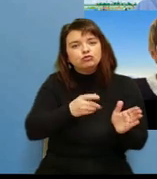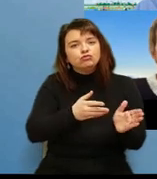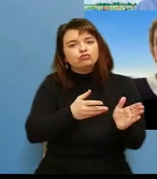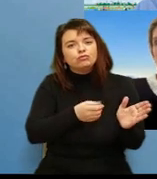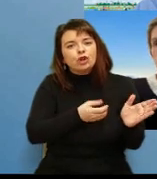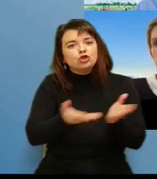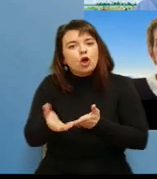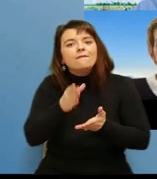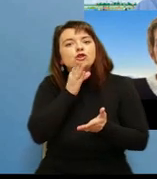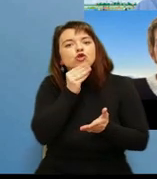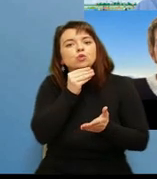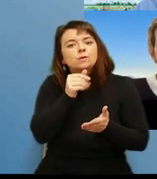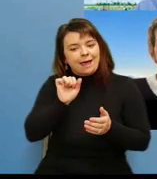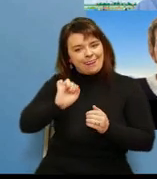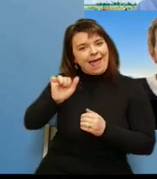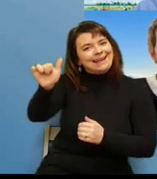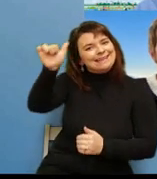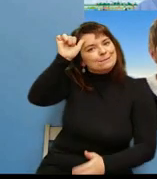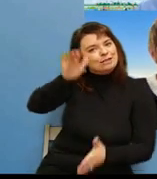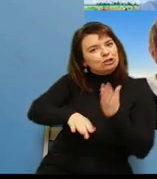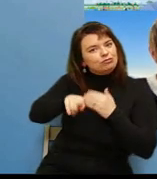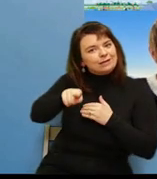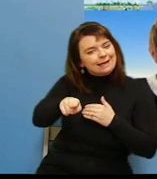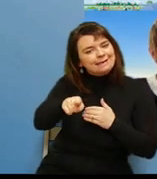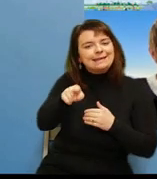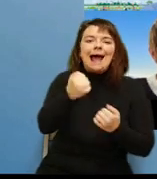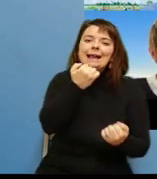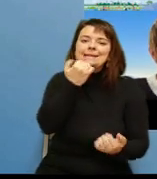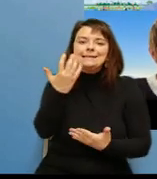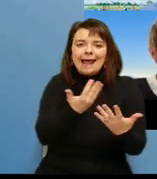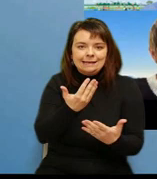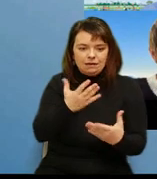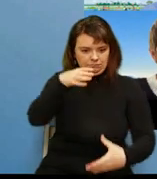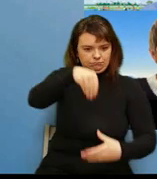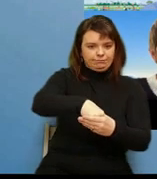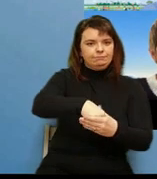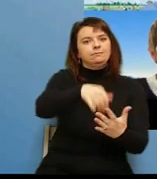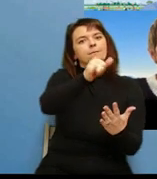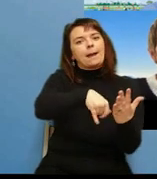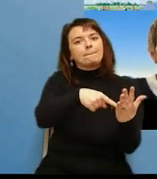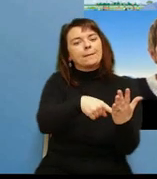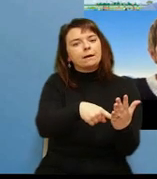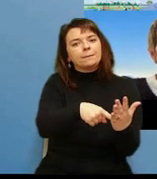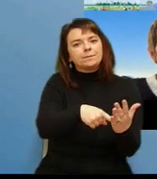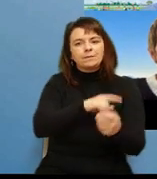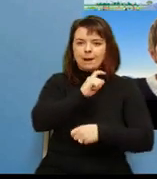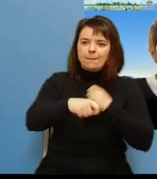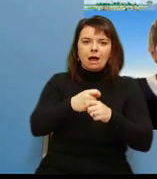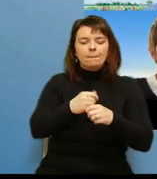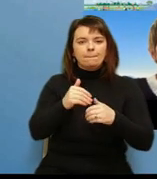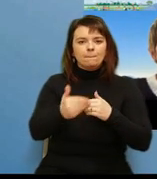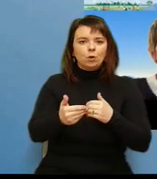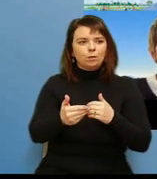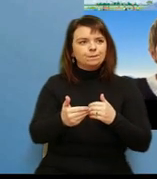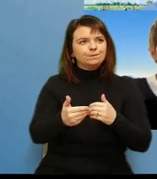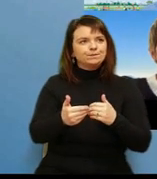service user experience data in there? Because it would be really helpful to see given that we've become more sophisticated,